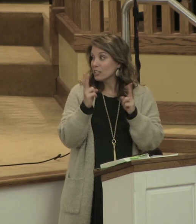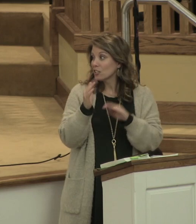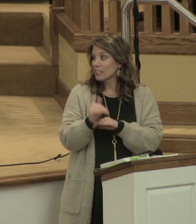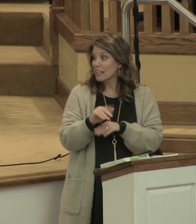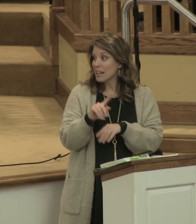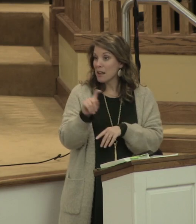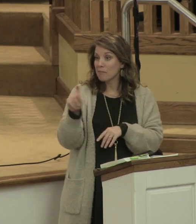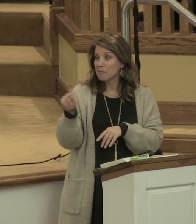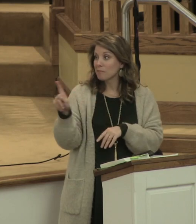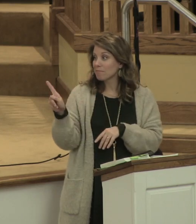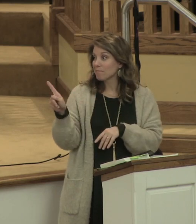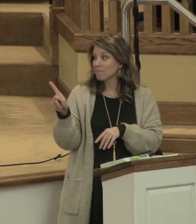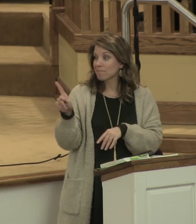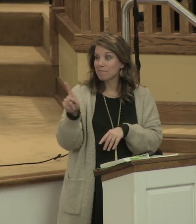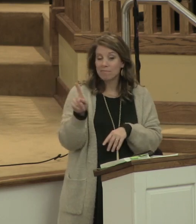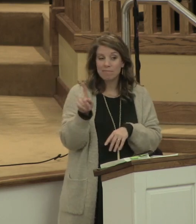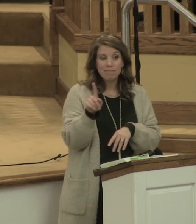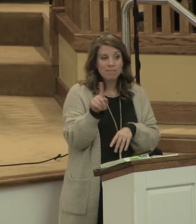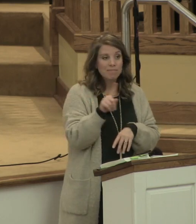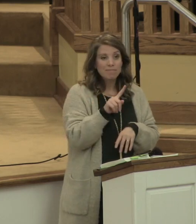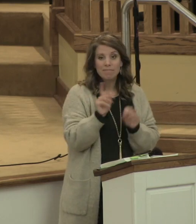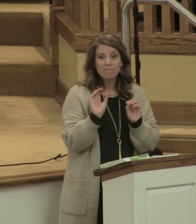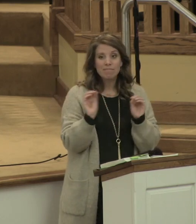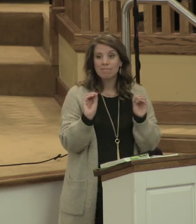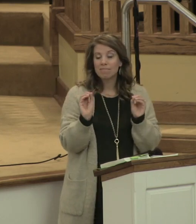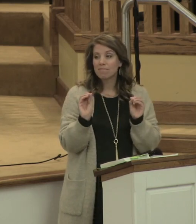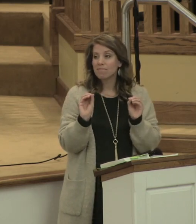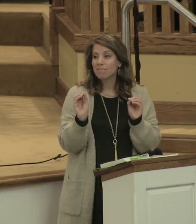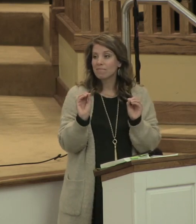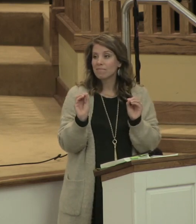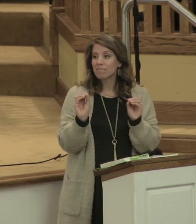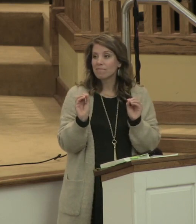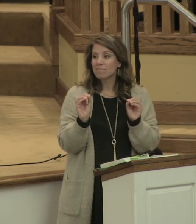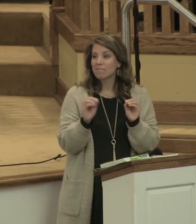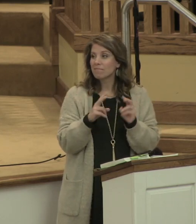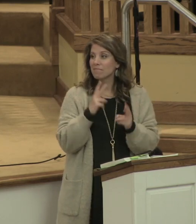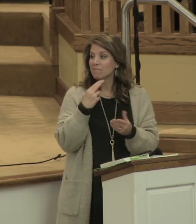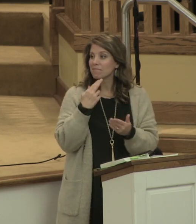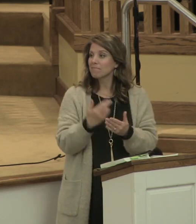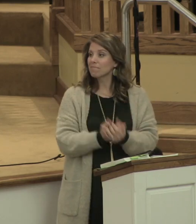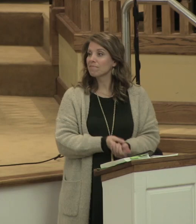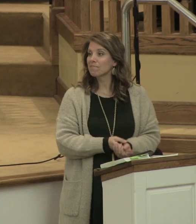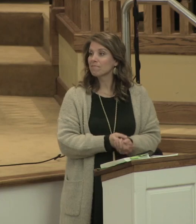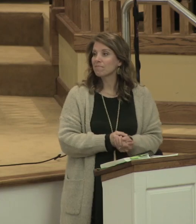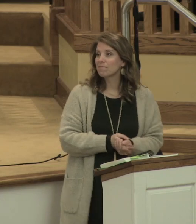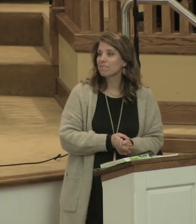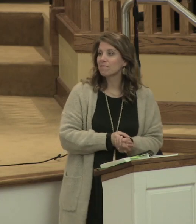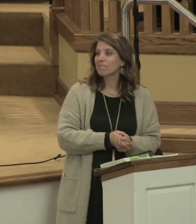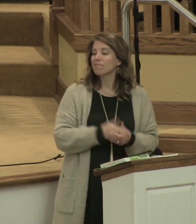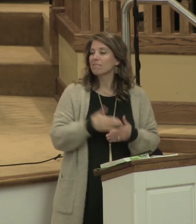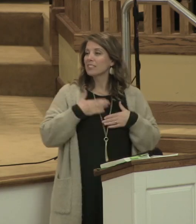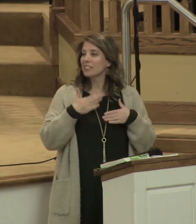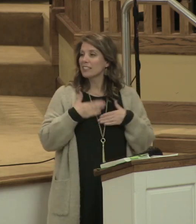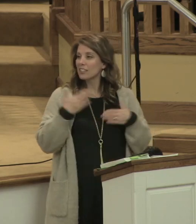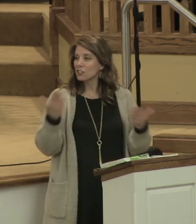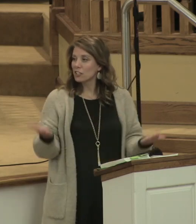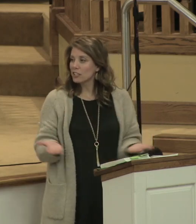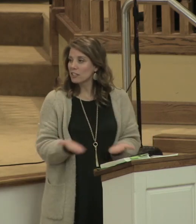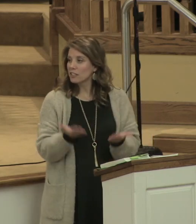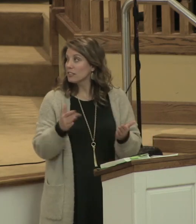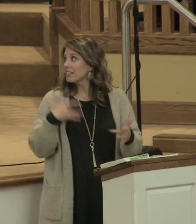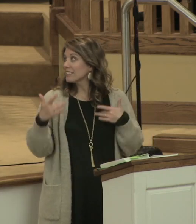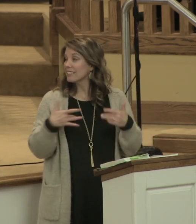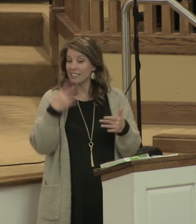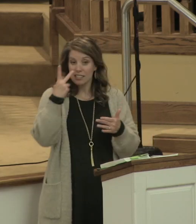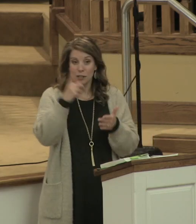evening? No? Oh, very good. Well, we're glad you're here. I'm excited to